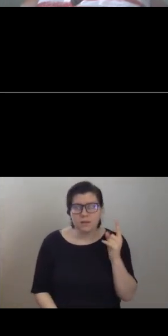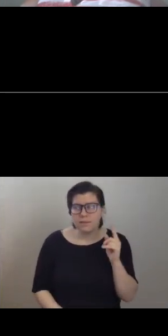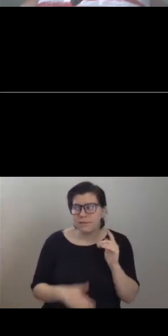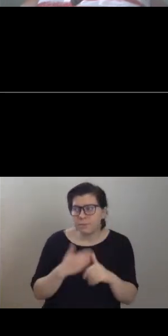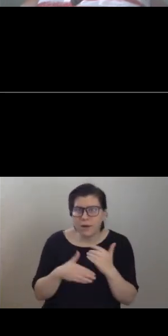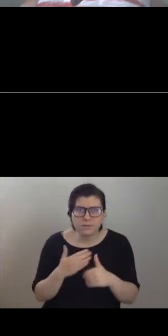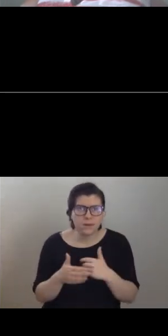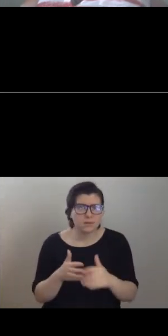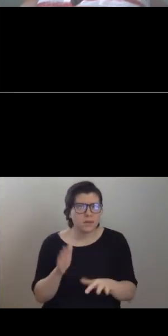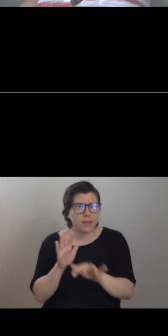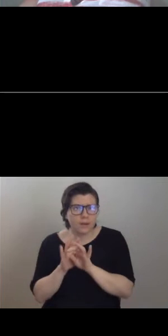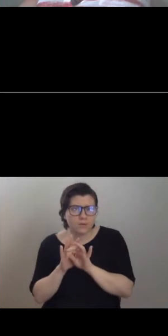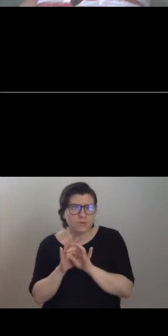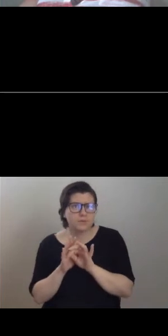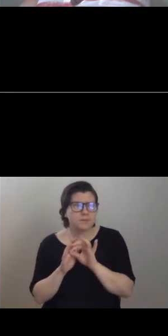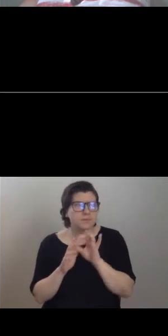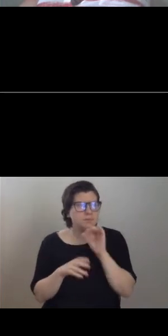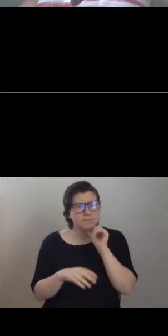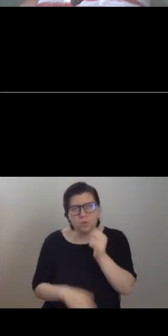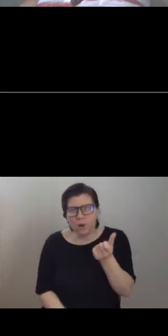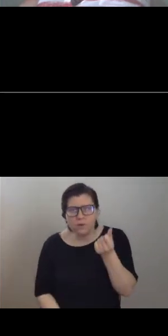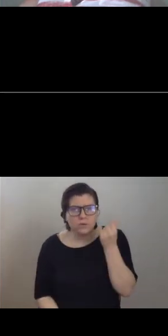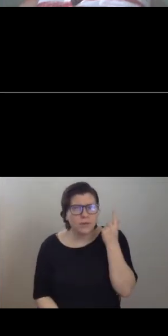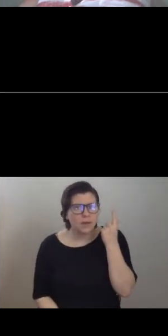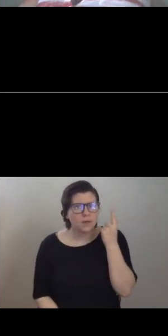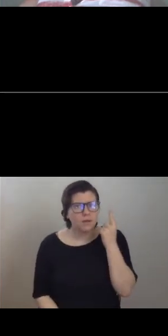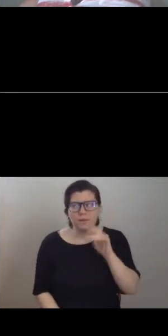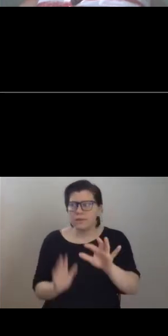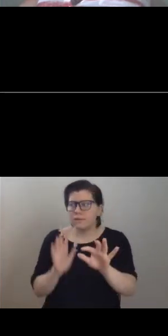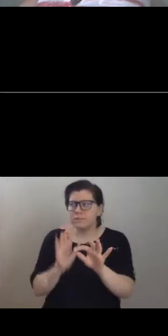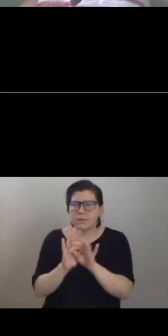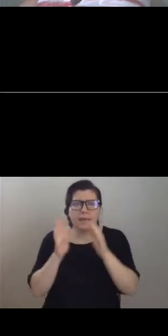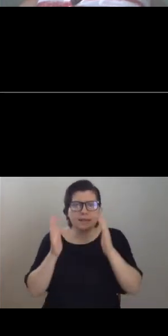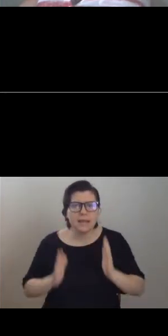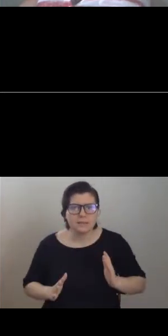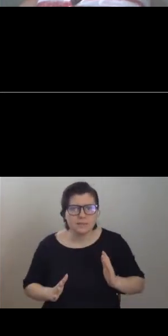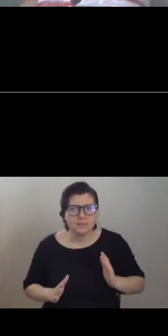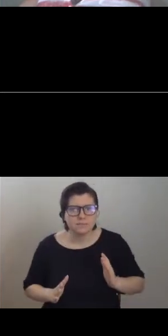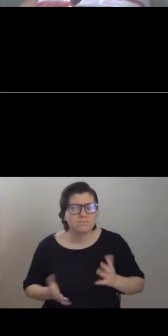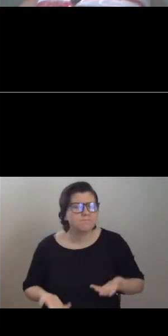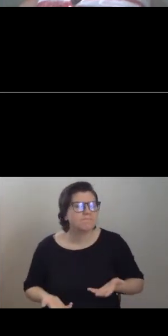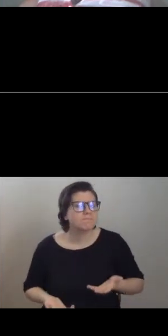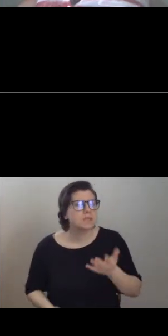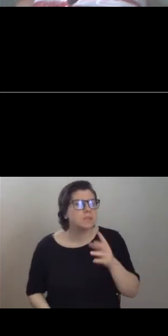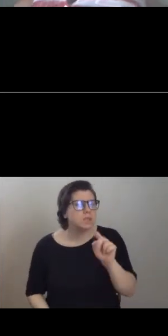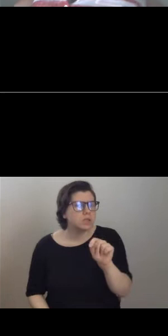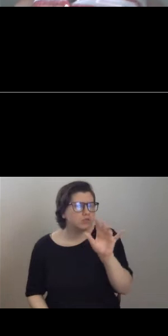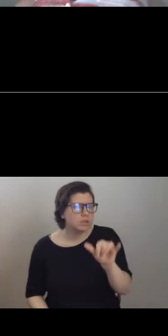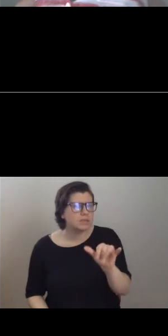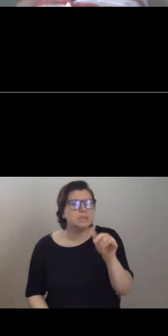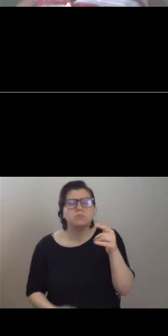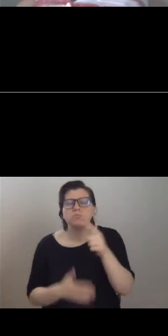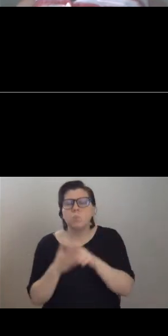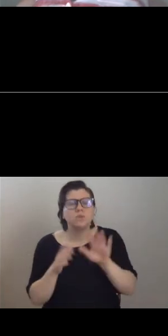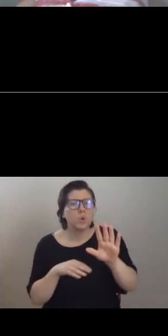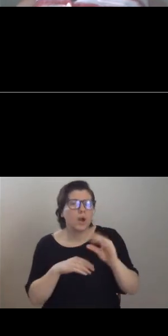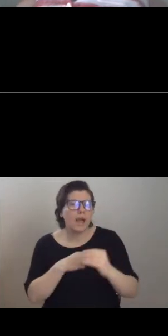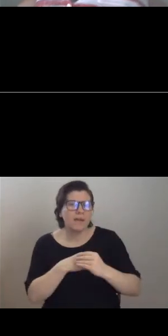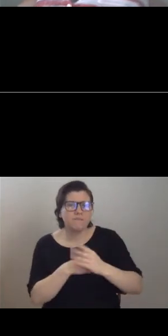of elections or understand the candidates. What can you advise